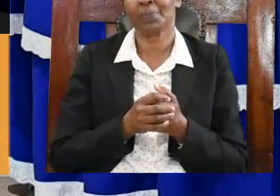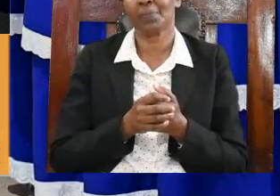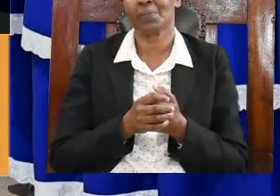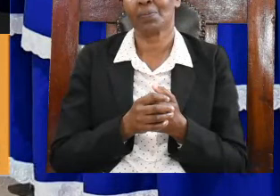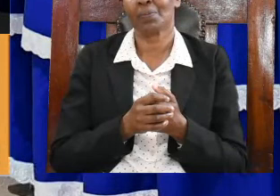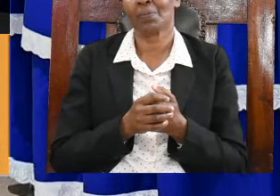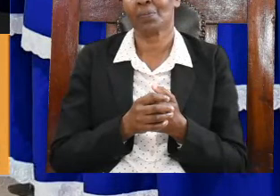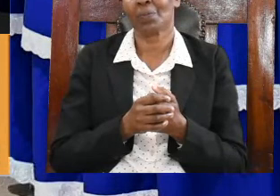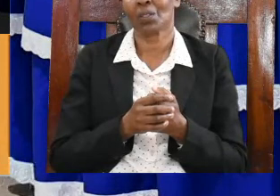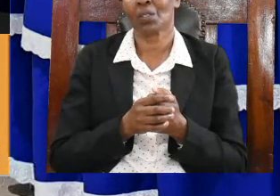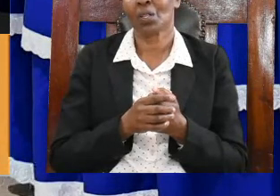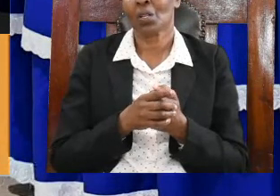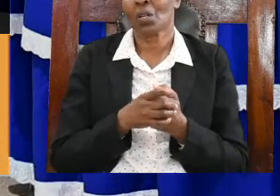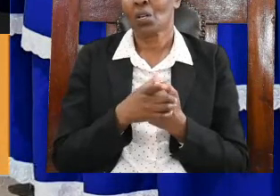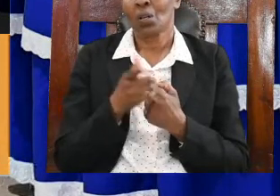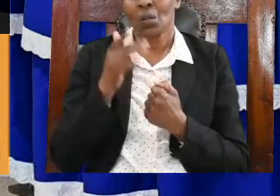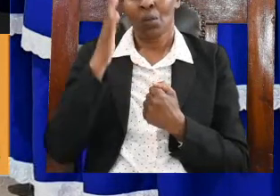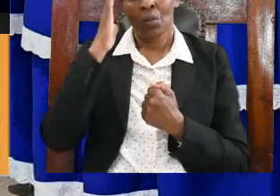You know,